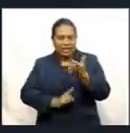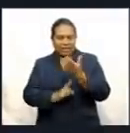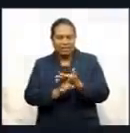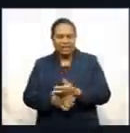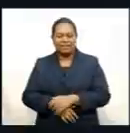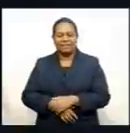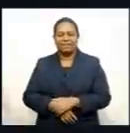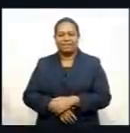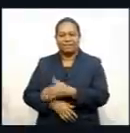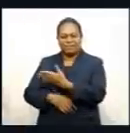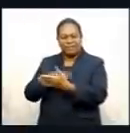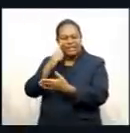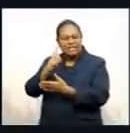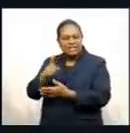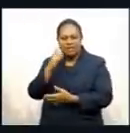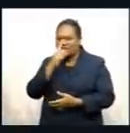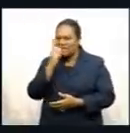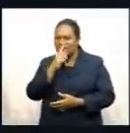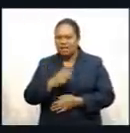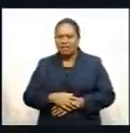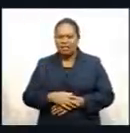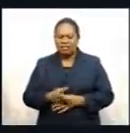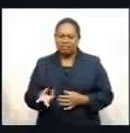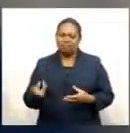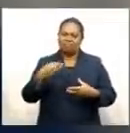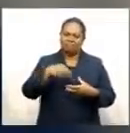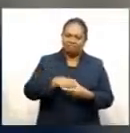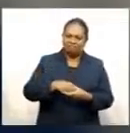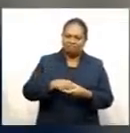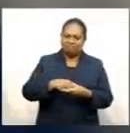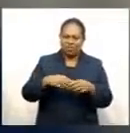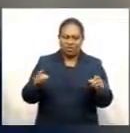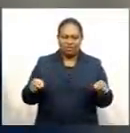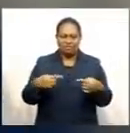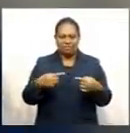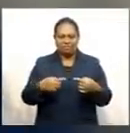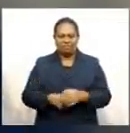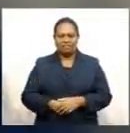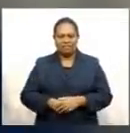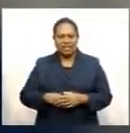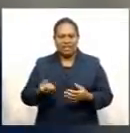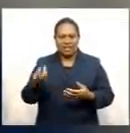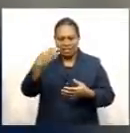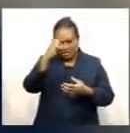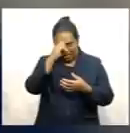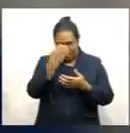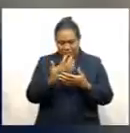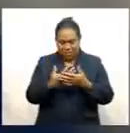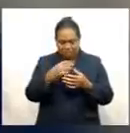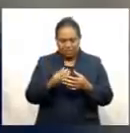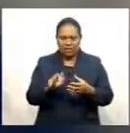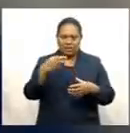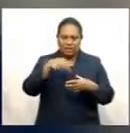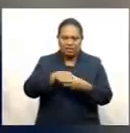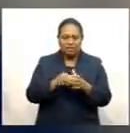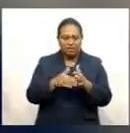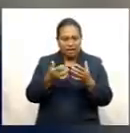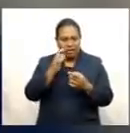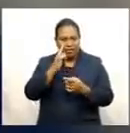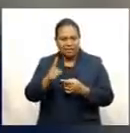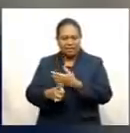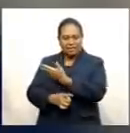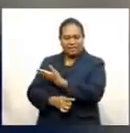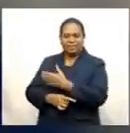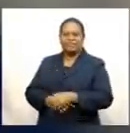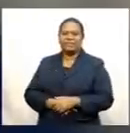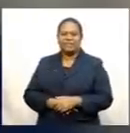see people engaging, with the competition and getting involved and getting support, because I think that was one of the things that